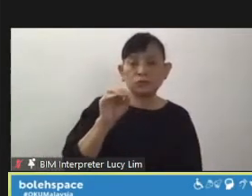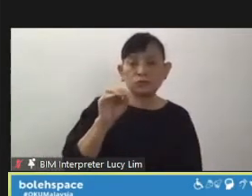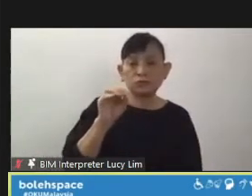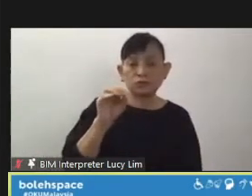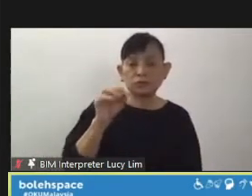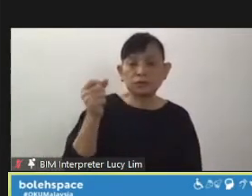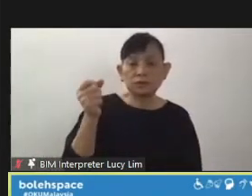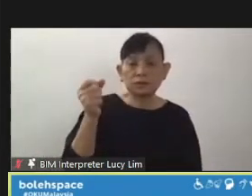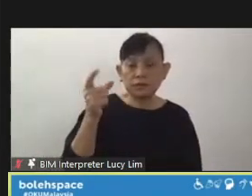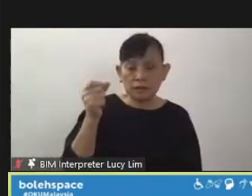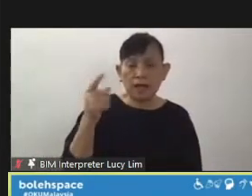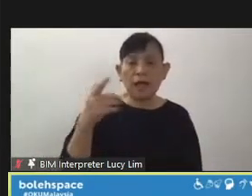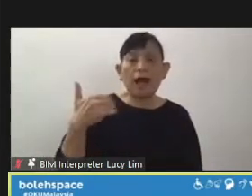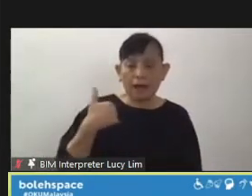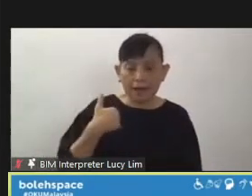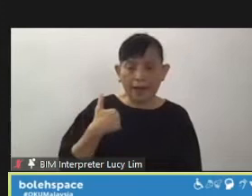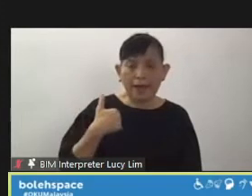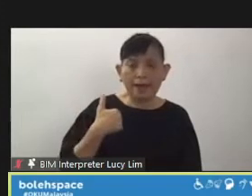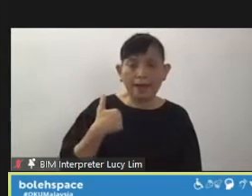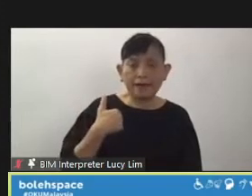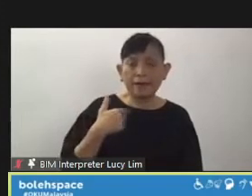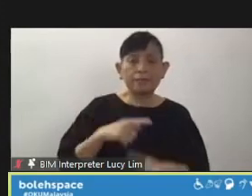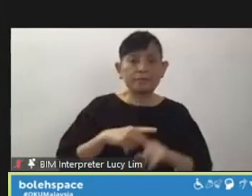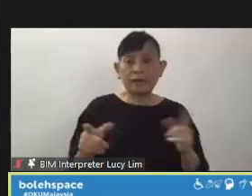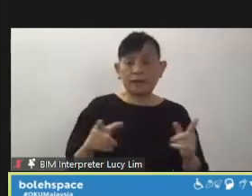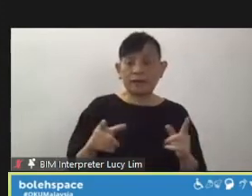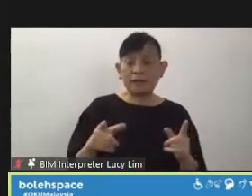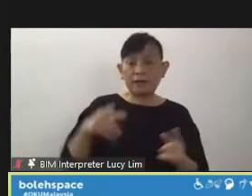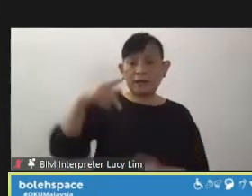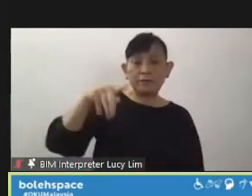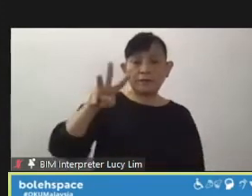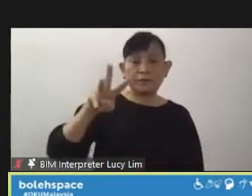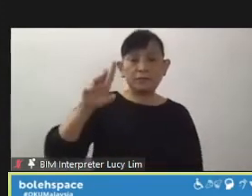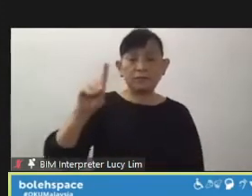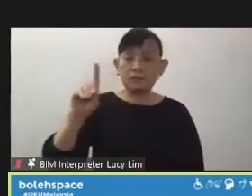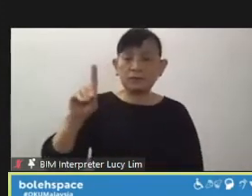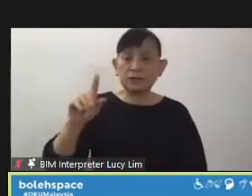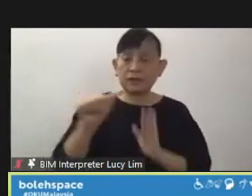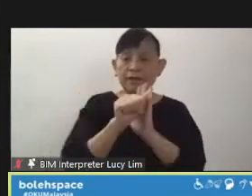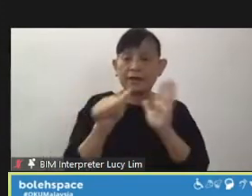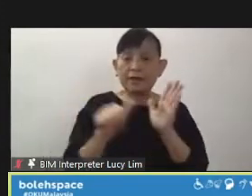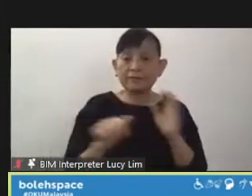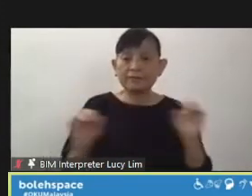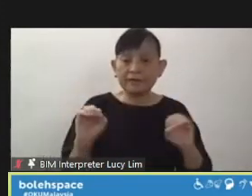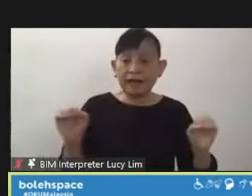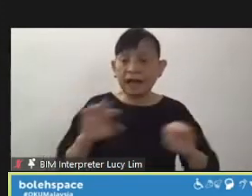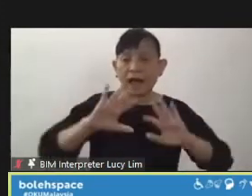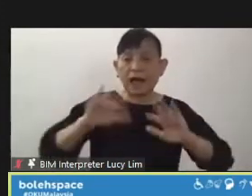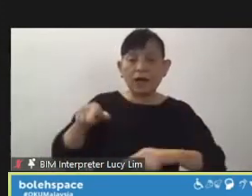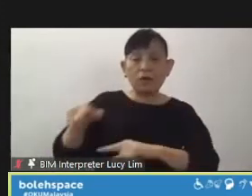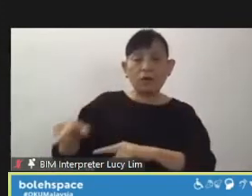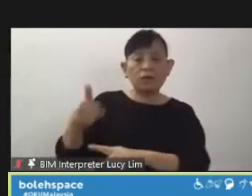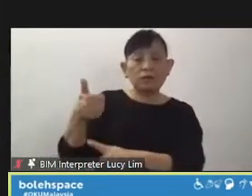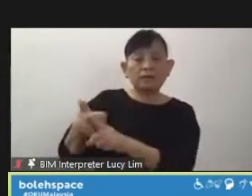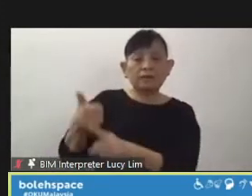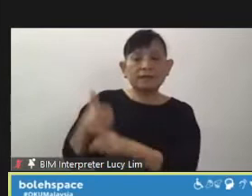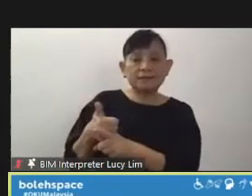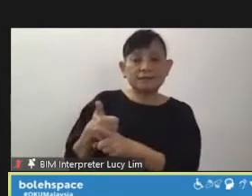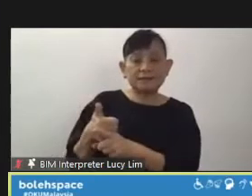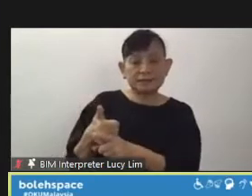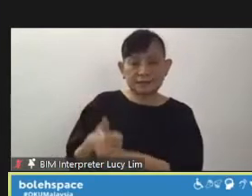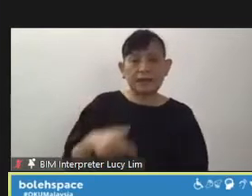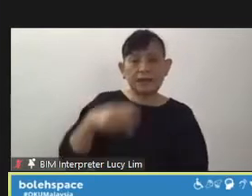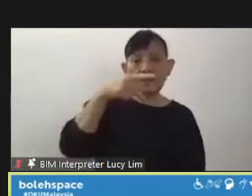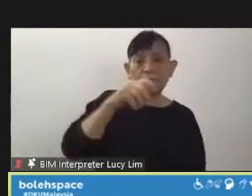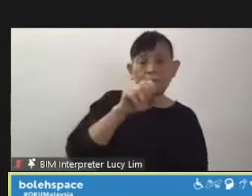by the PWD Act. If the PWD Act has no power, has no tools, how can it act on itself? And also Penal Code 309